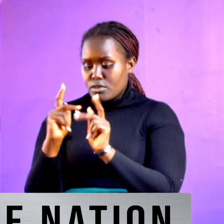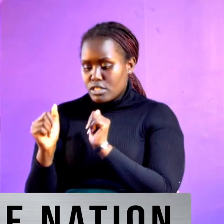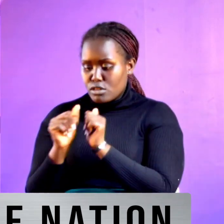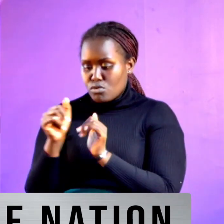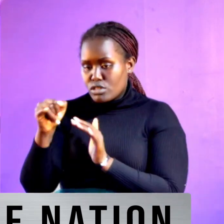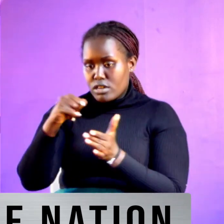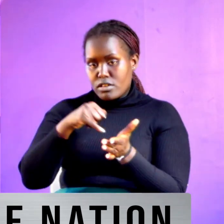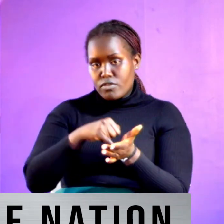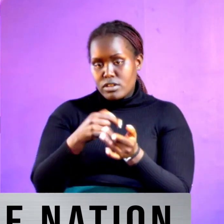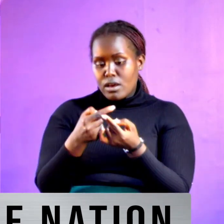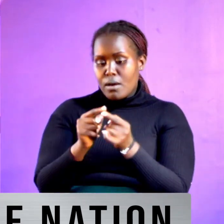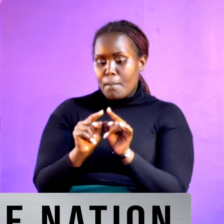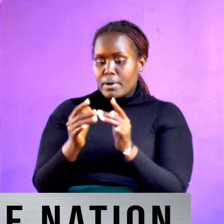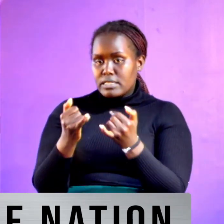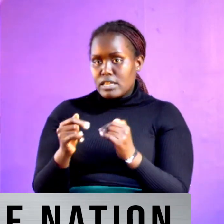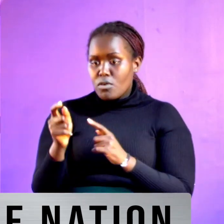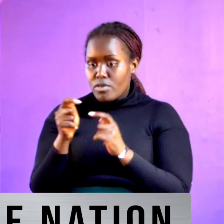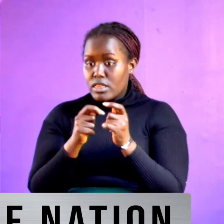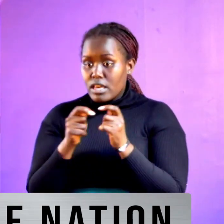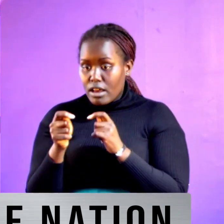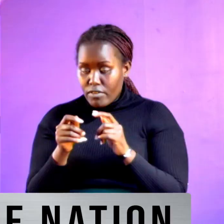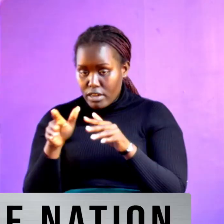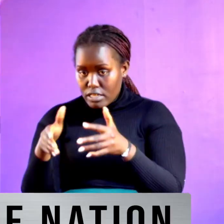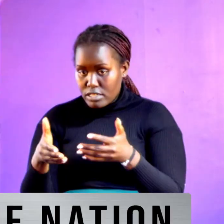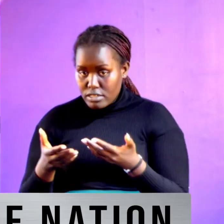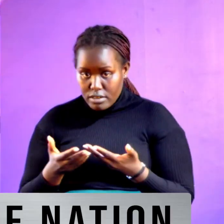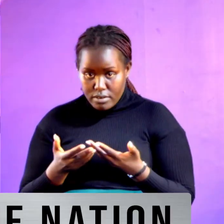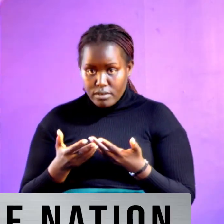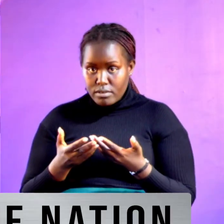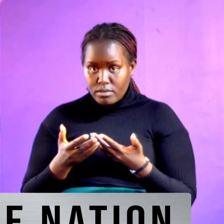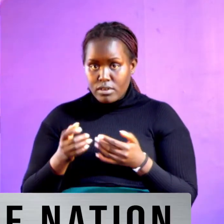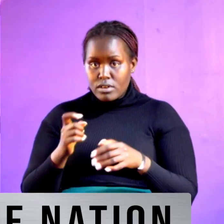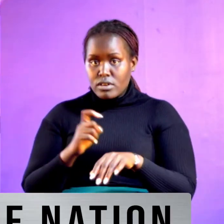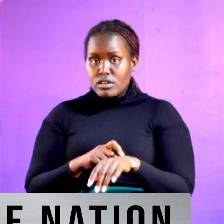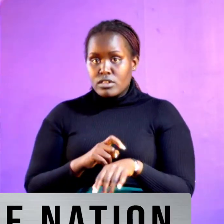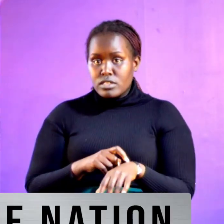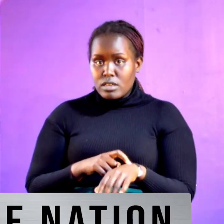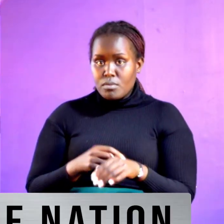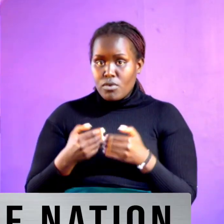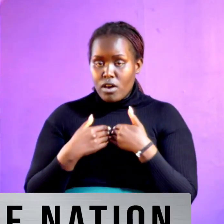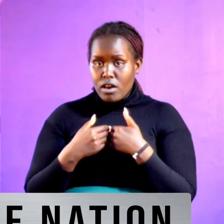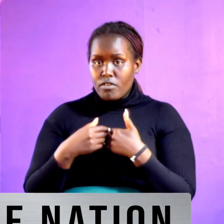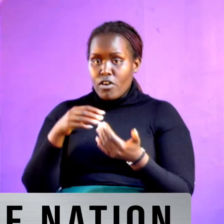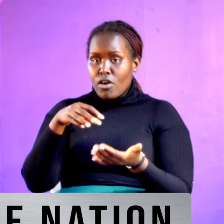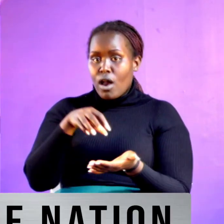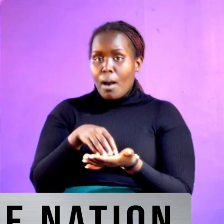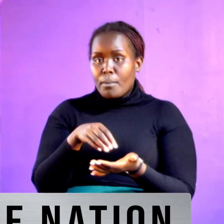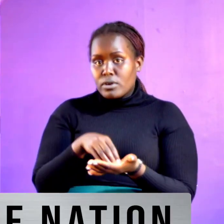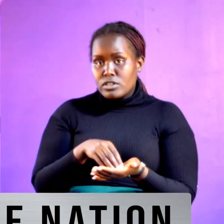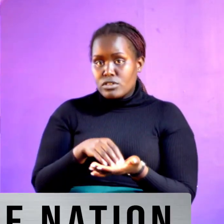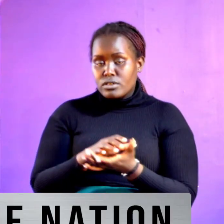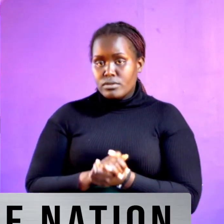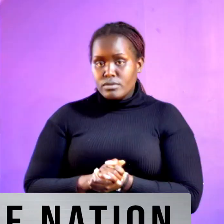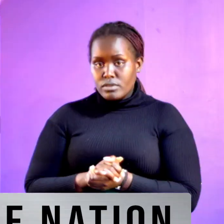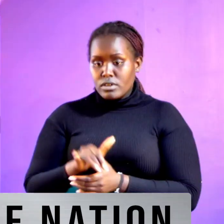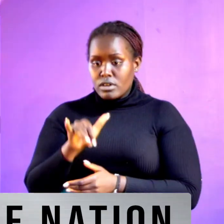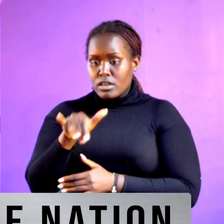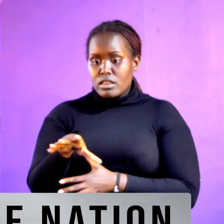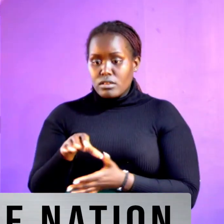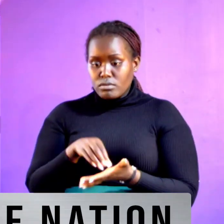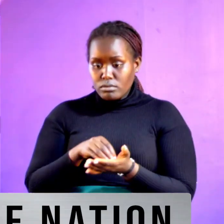involved. Whereas now governance comes when you have a position, when you have a role or you have a position. Okay. So that position